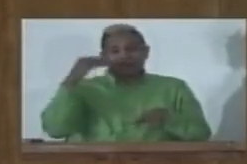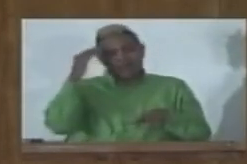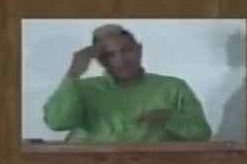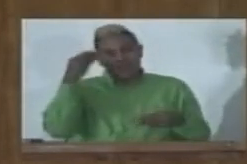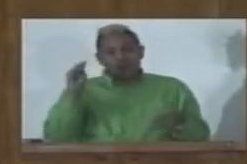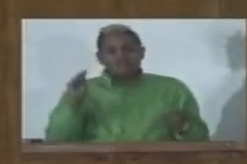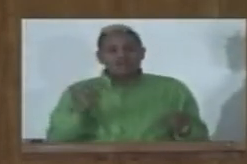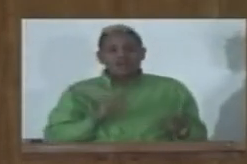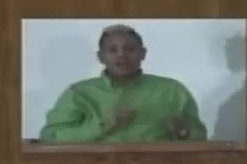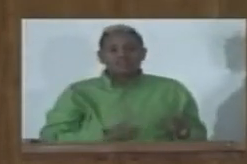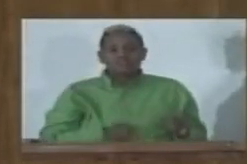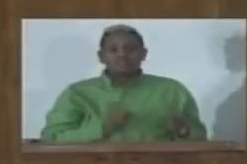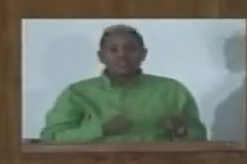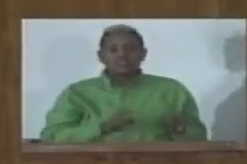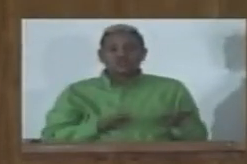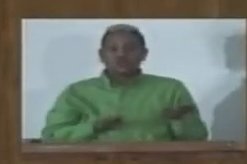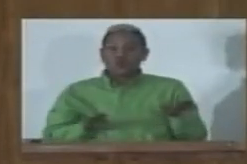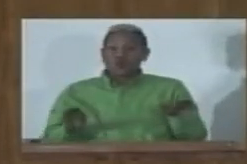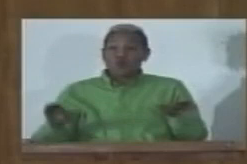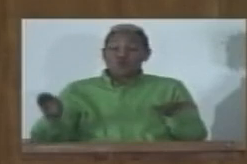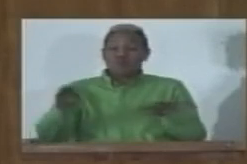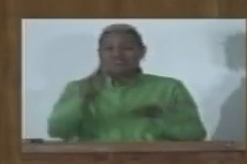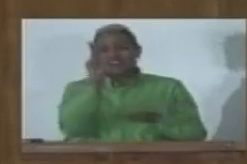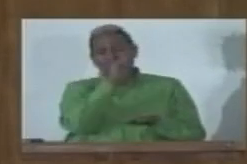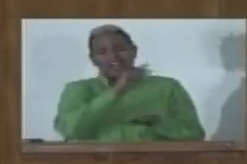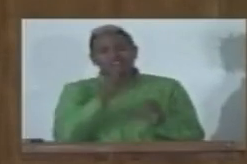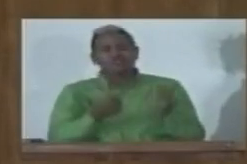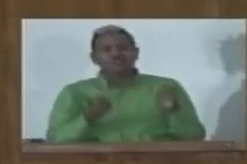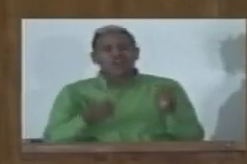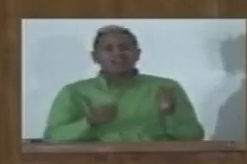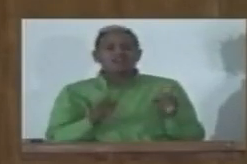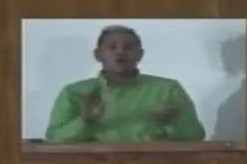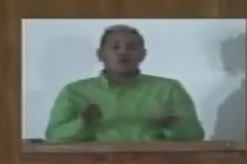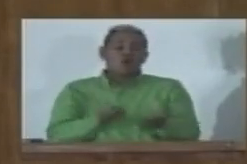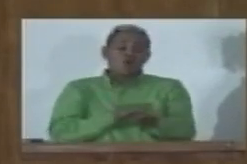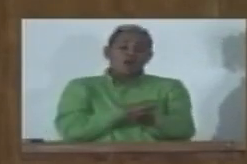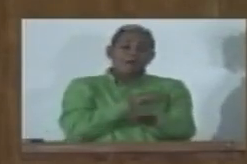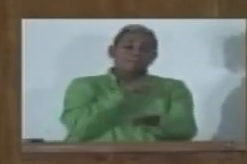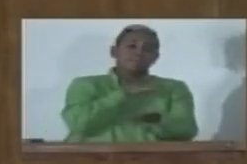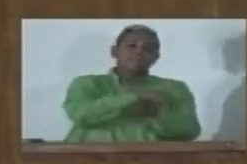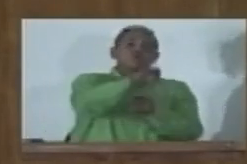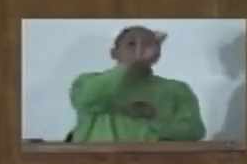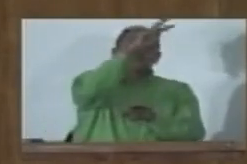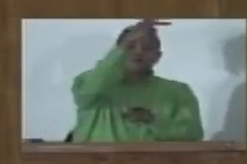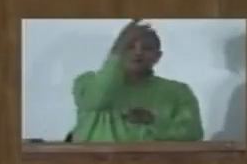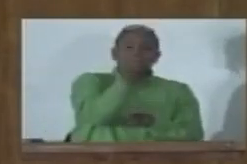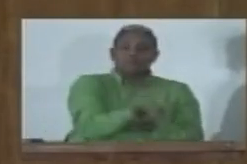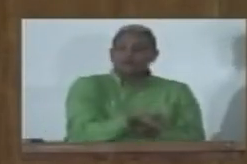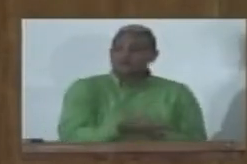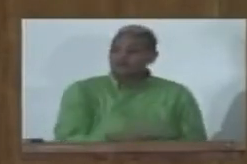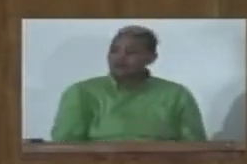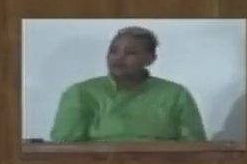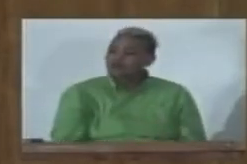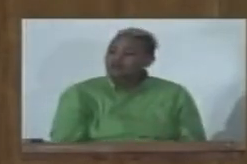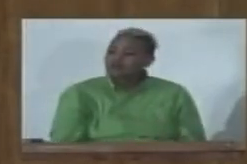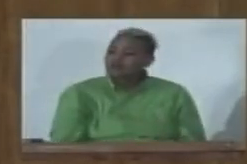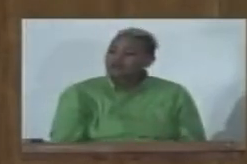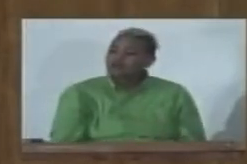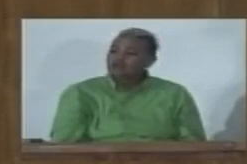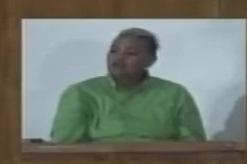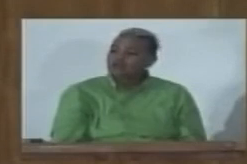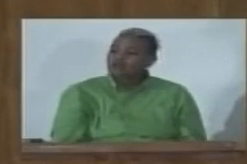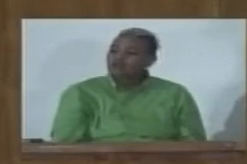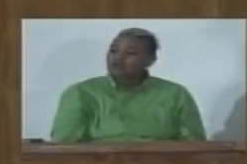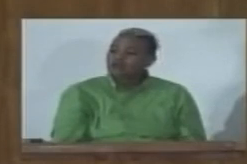a taxi overtaking, reckless driving, went on the sidewalk, hit him down. Yes,